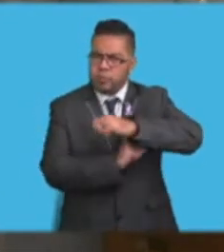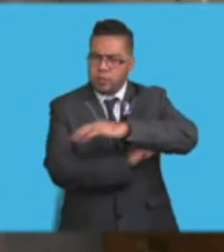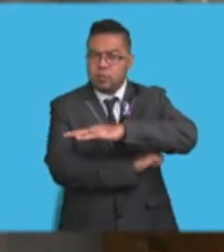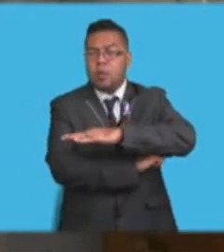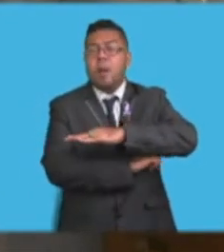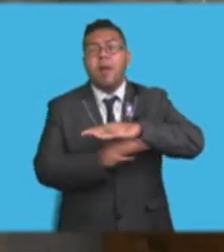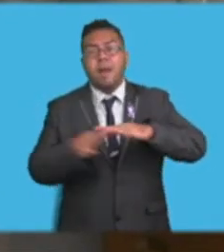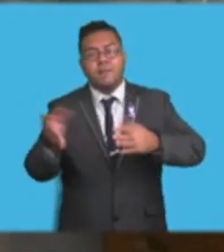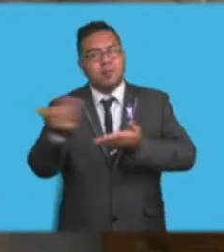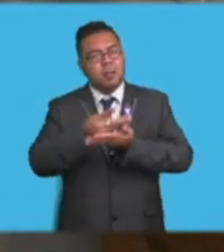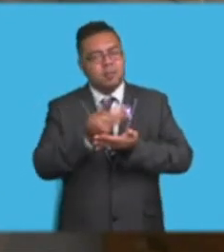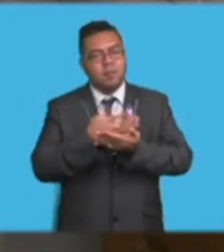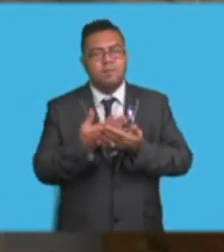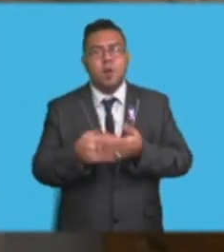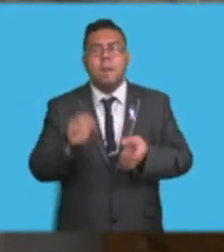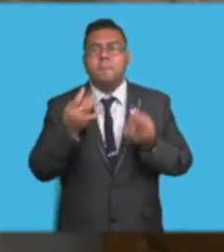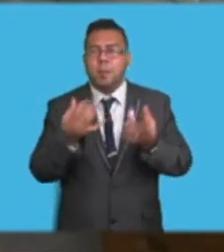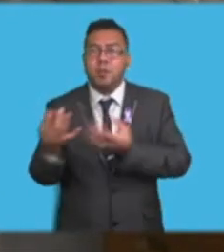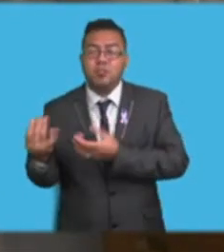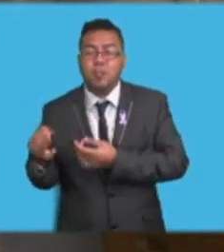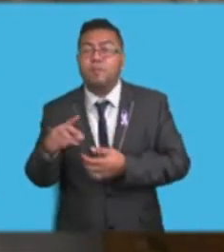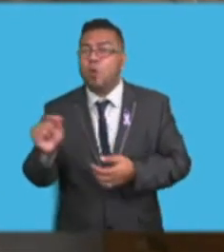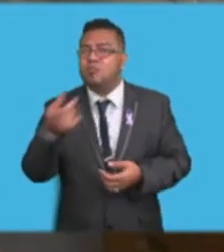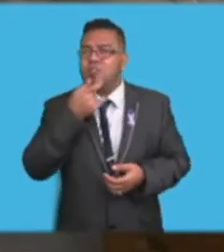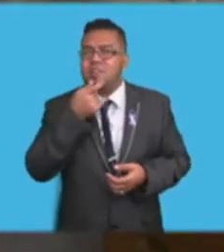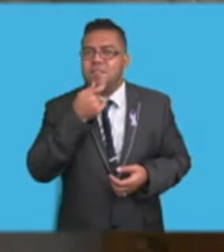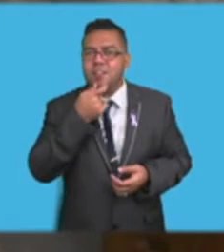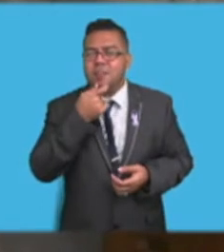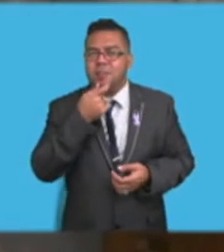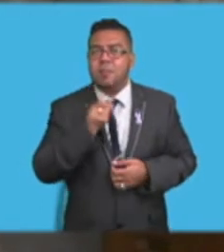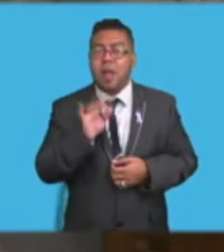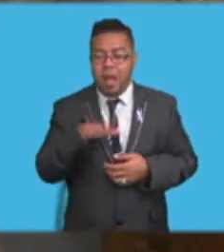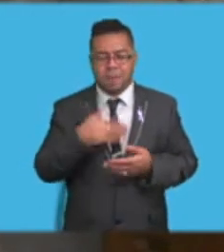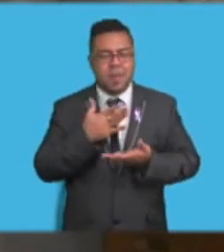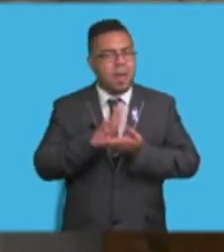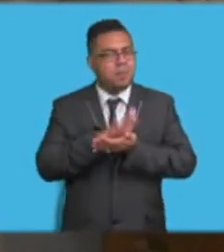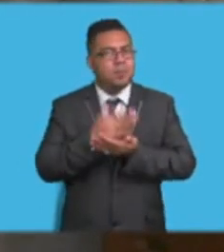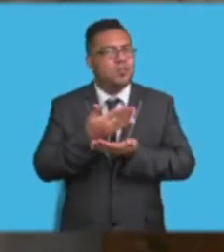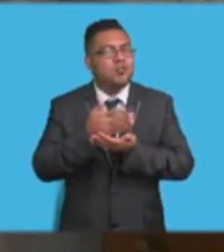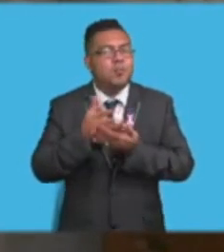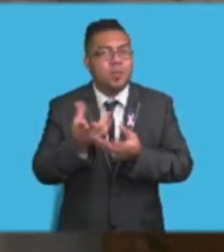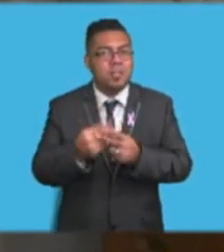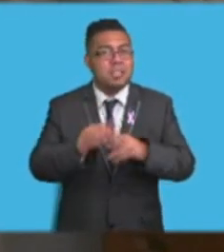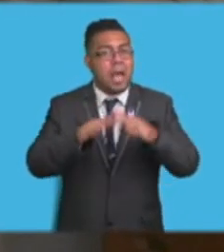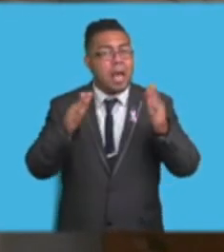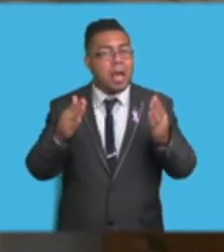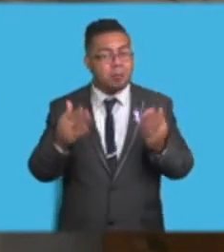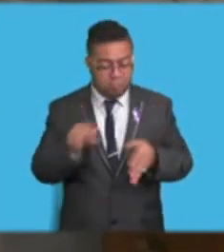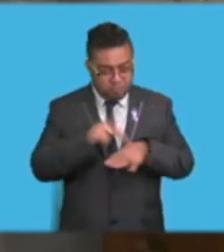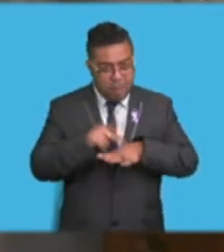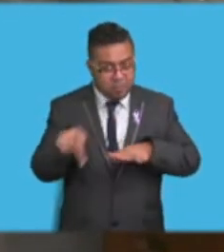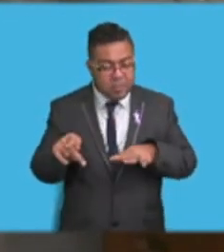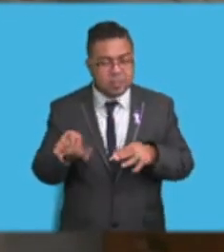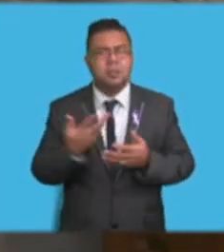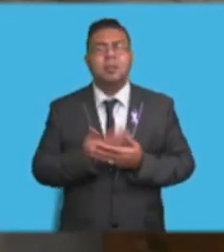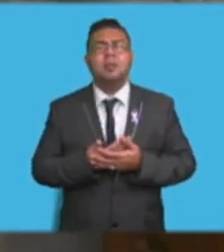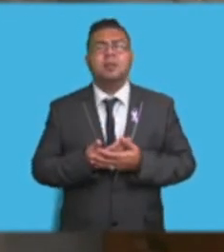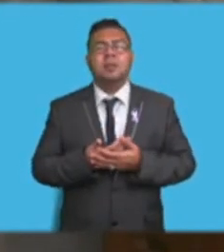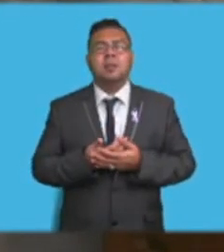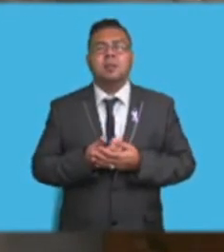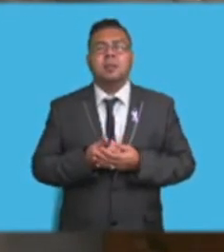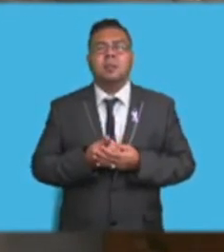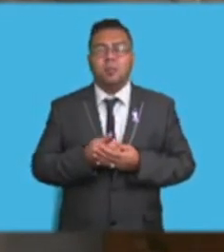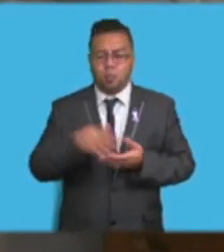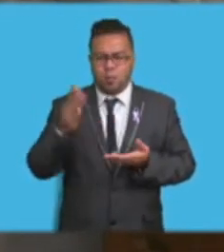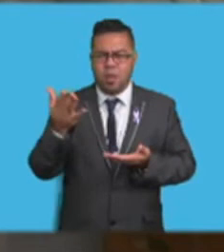sets in our preparation for Geneva. I'm glad to share with this House that government agencies made huge efforts to provide data sets which